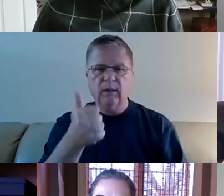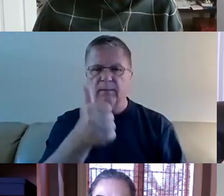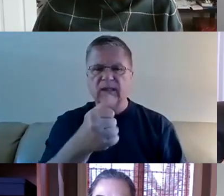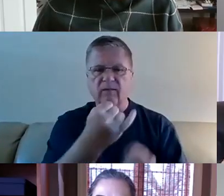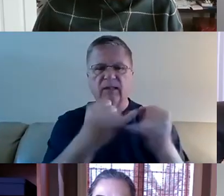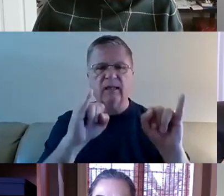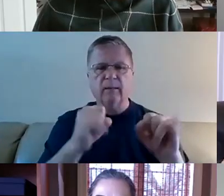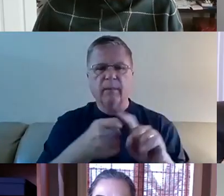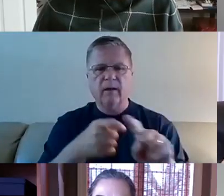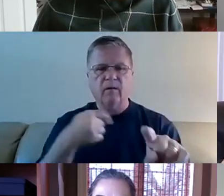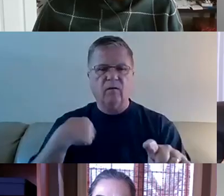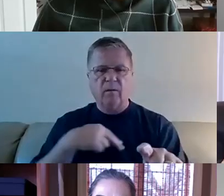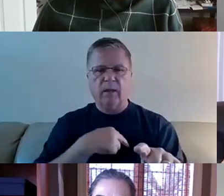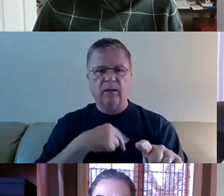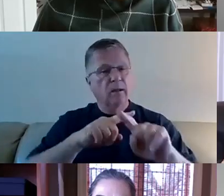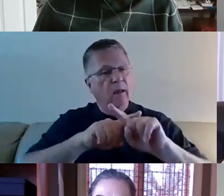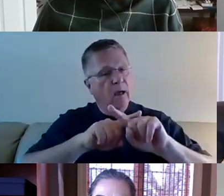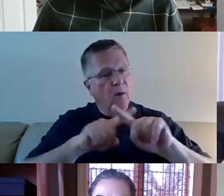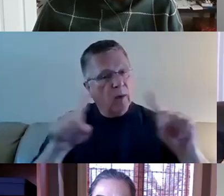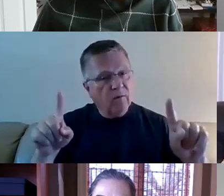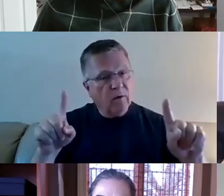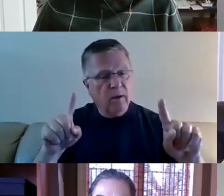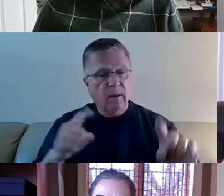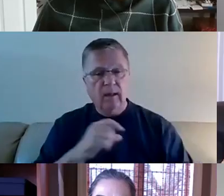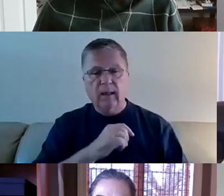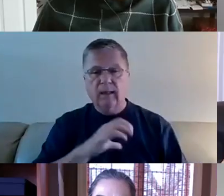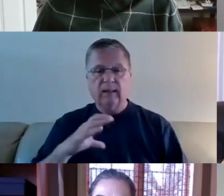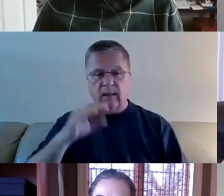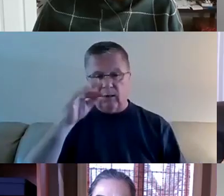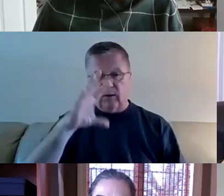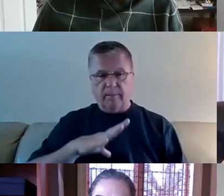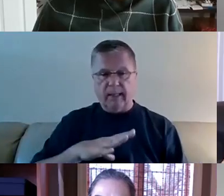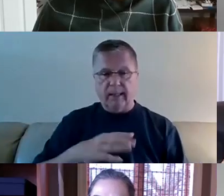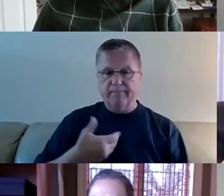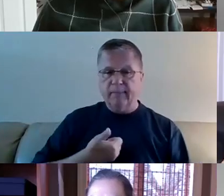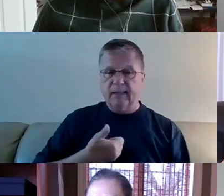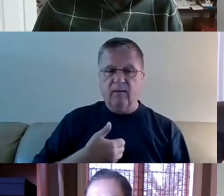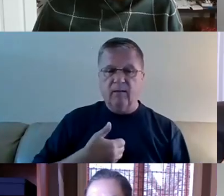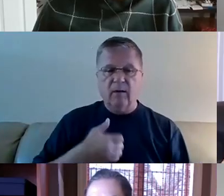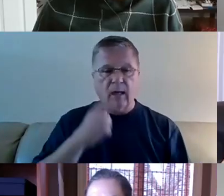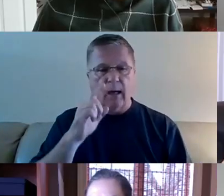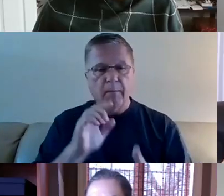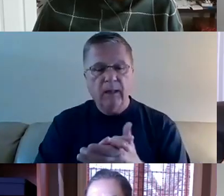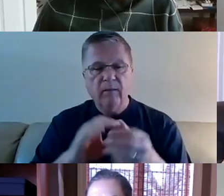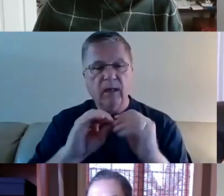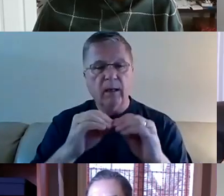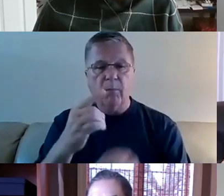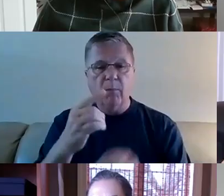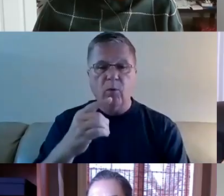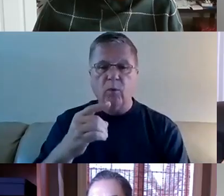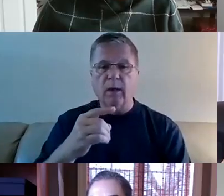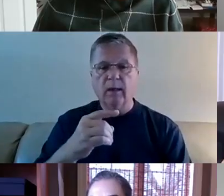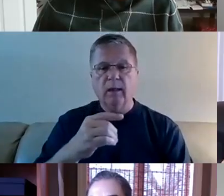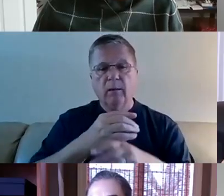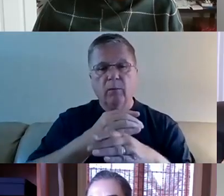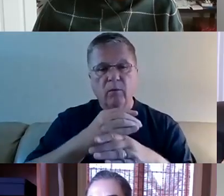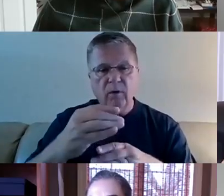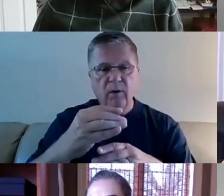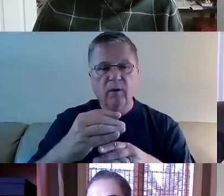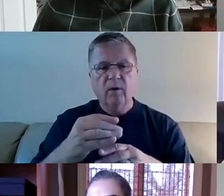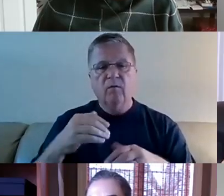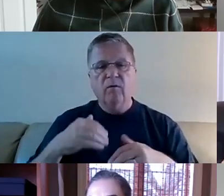Councilman Coghill? Yes, that's a startling statistic. I didn't realize that, but I want to thank all the members for bringing